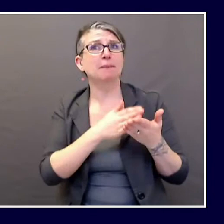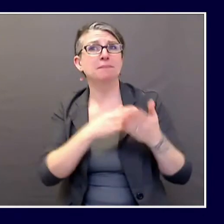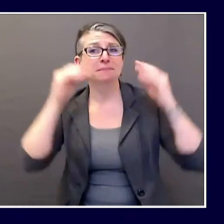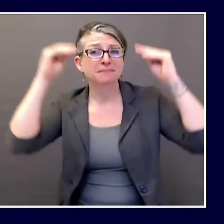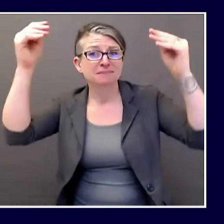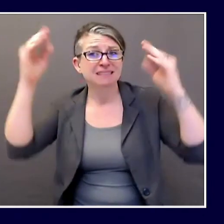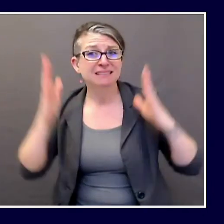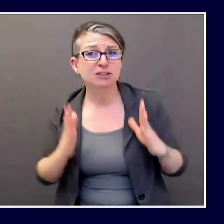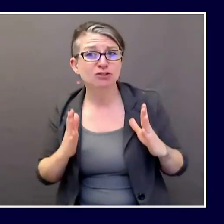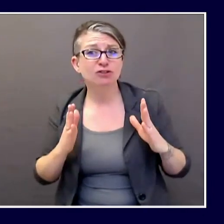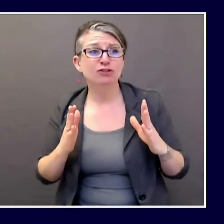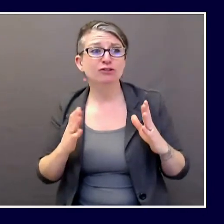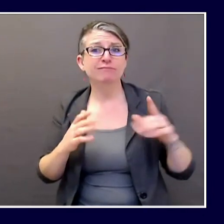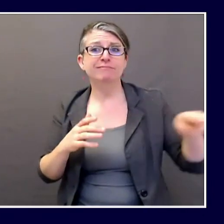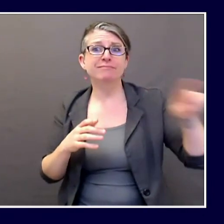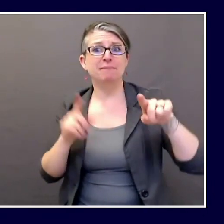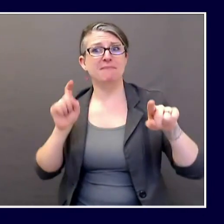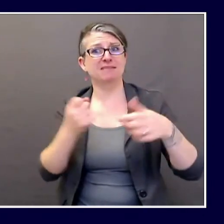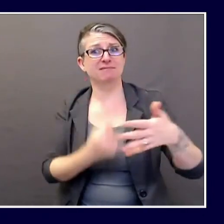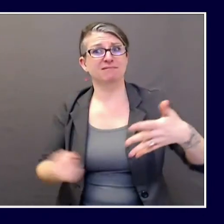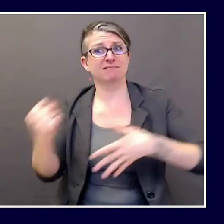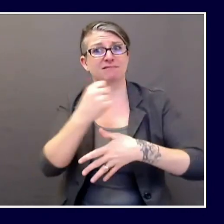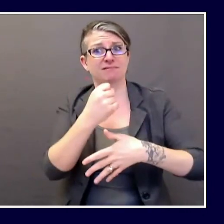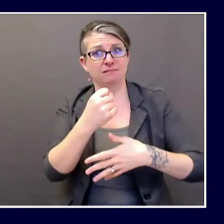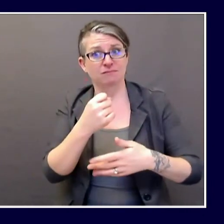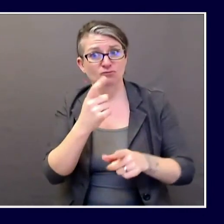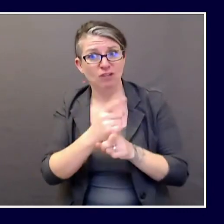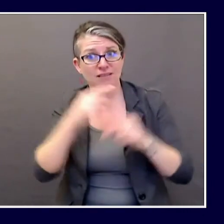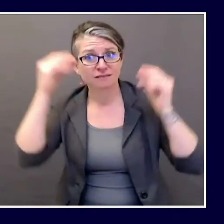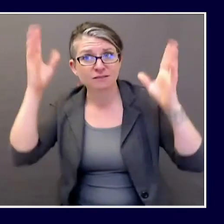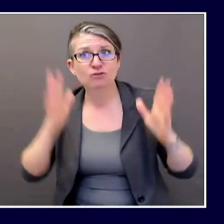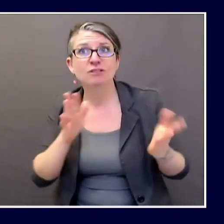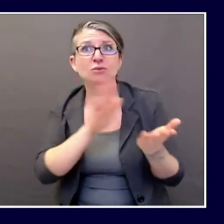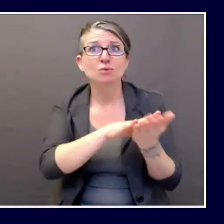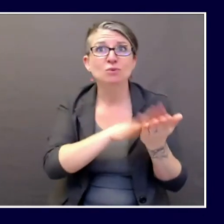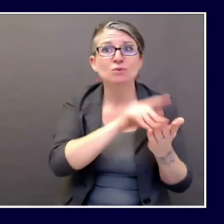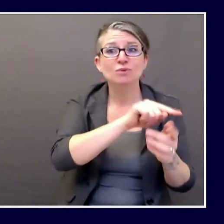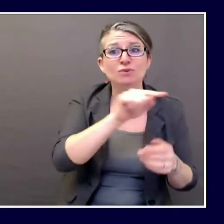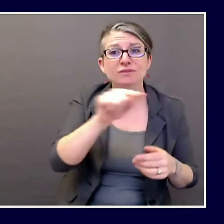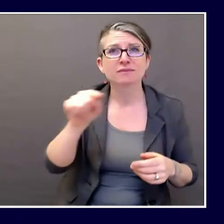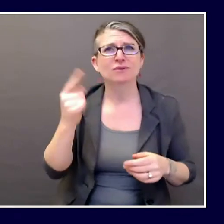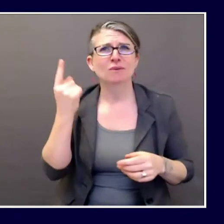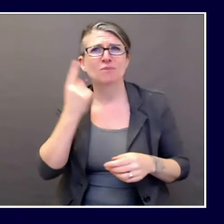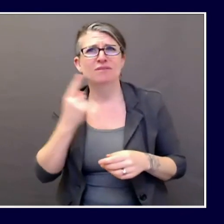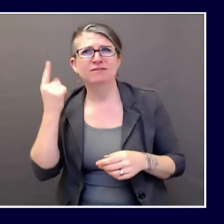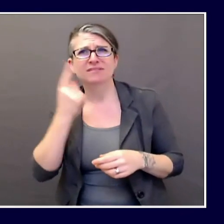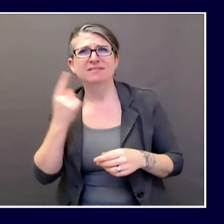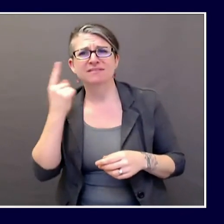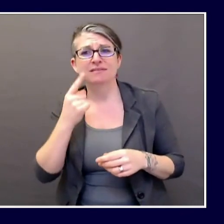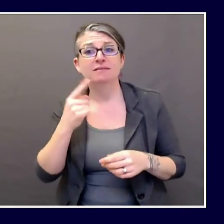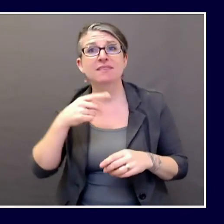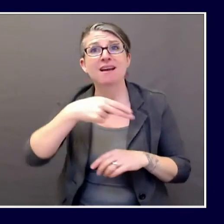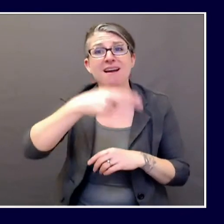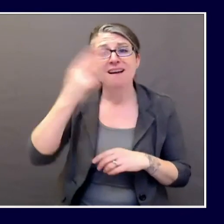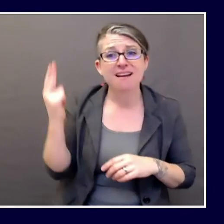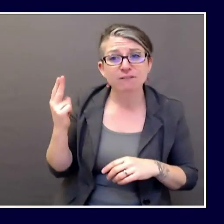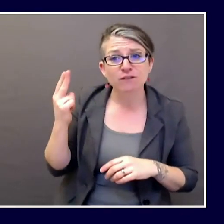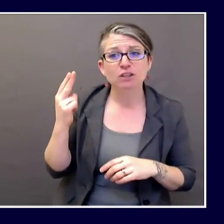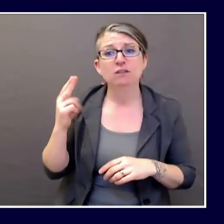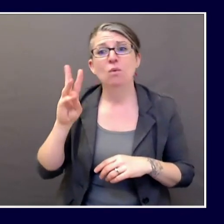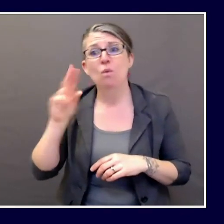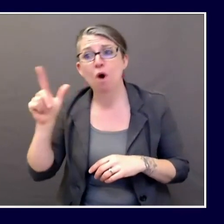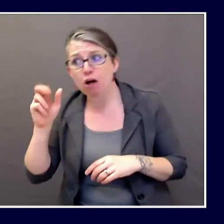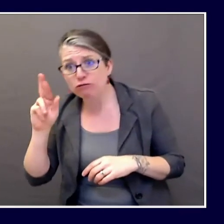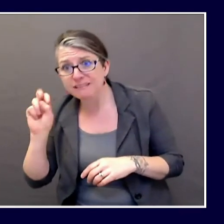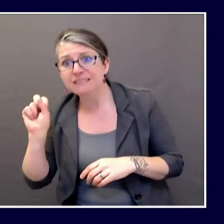of other retailers. But if those are prioritizing teachers, is that then impacting vaccination efforts in some